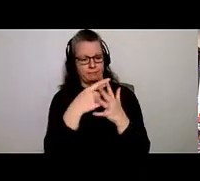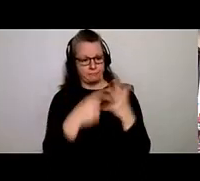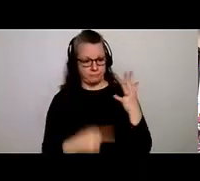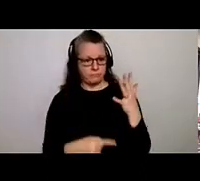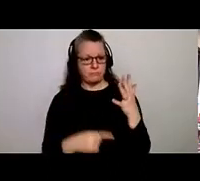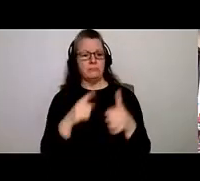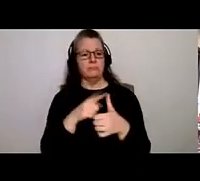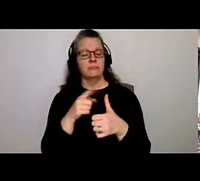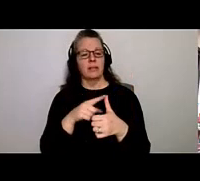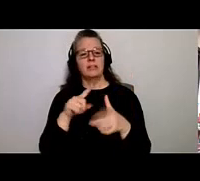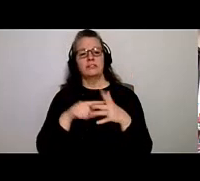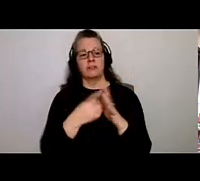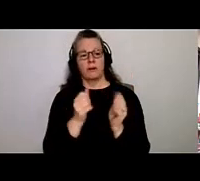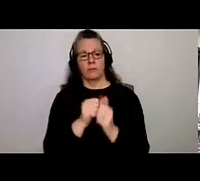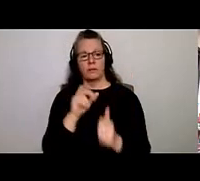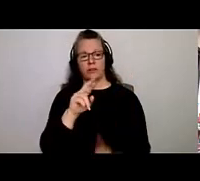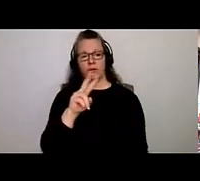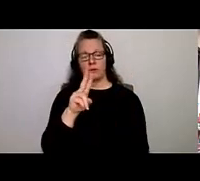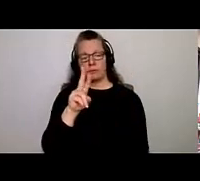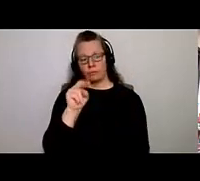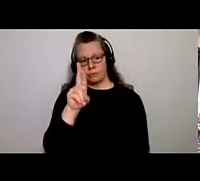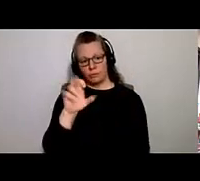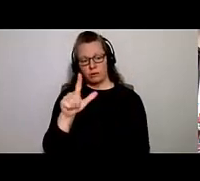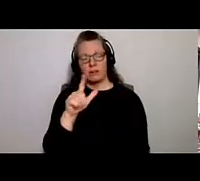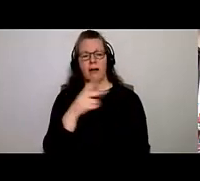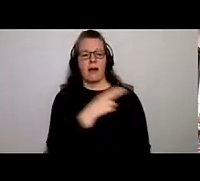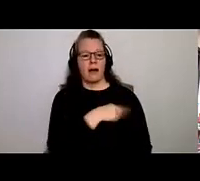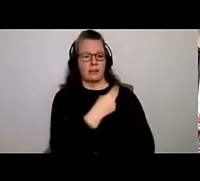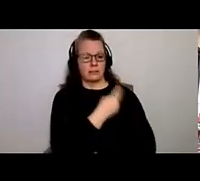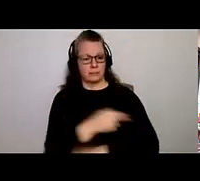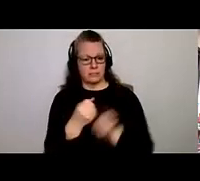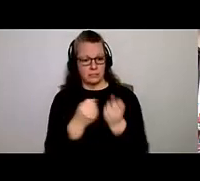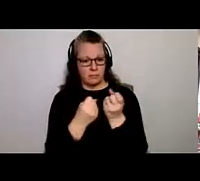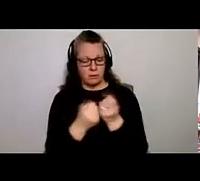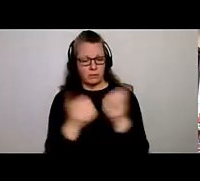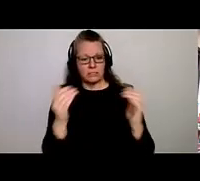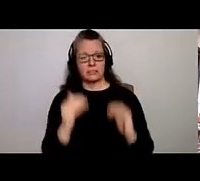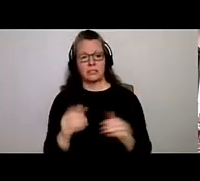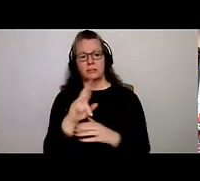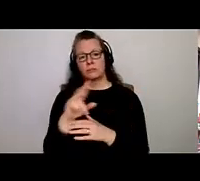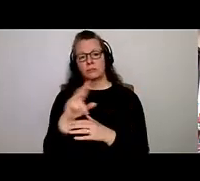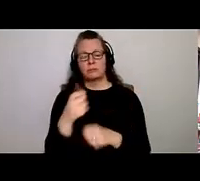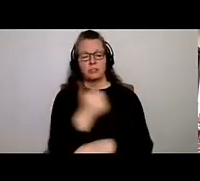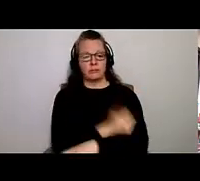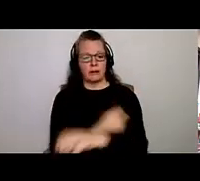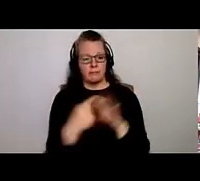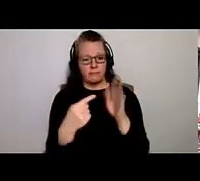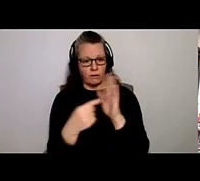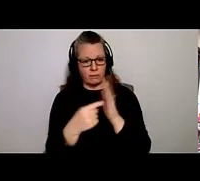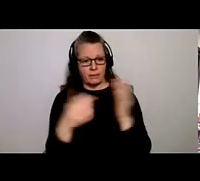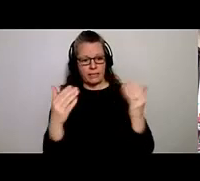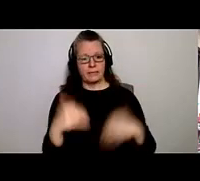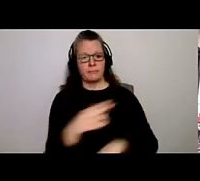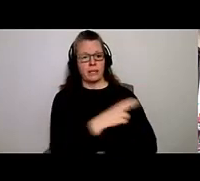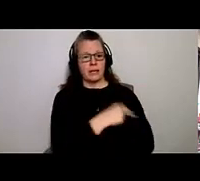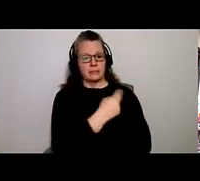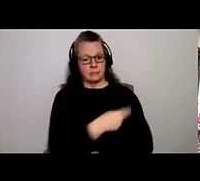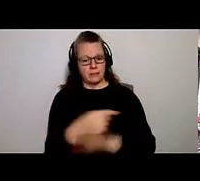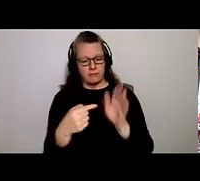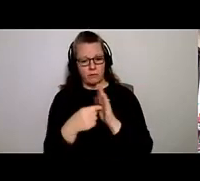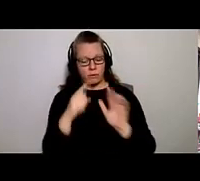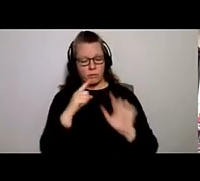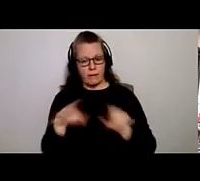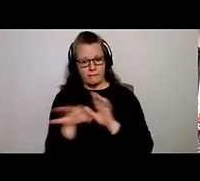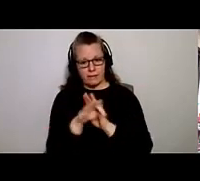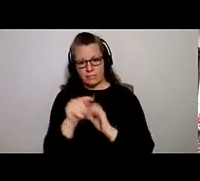with a session on rural hospital supports. Then we'll move to prescription drug affordability, hospital affordability, report findings, new tools, and